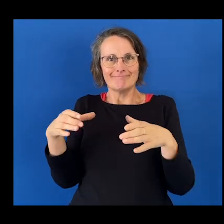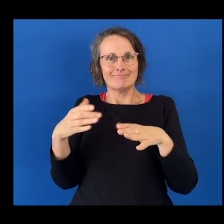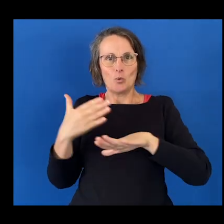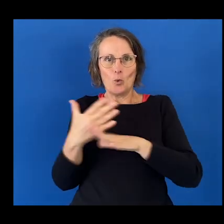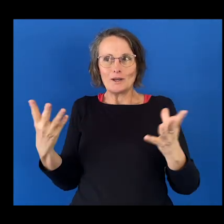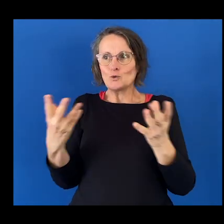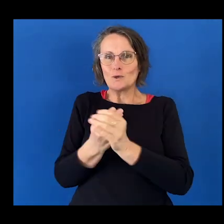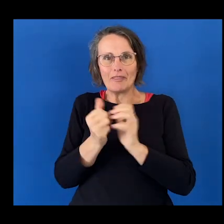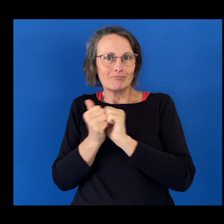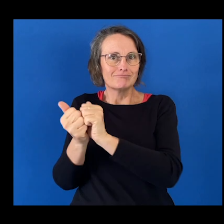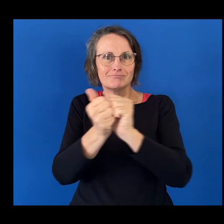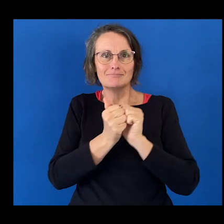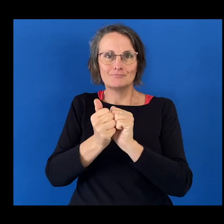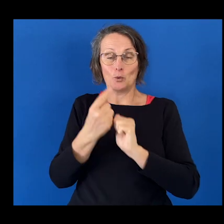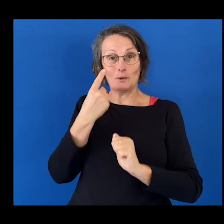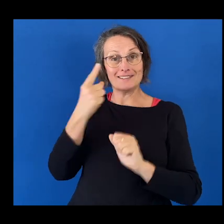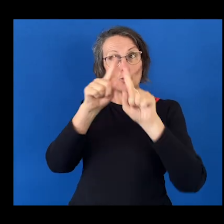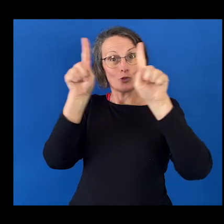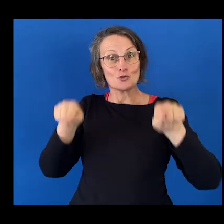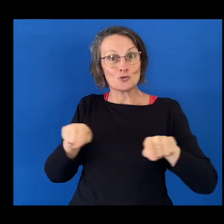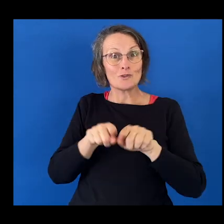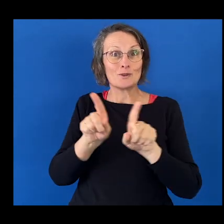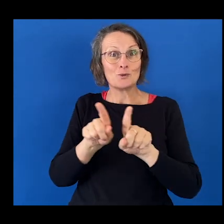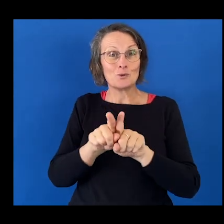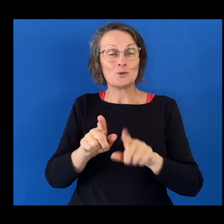all of you working together. What we're seeing on screen too,